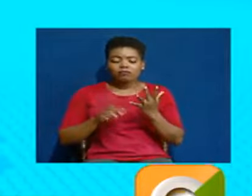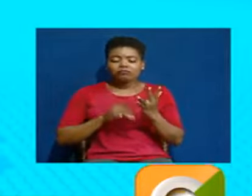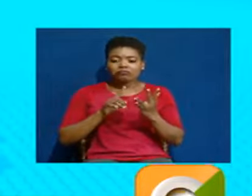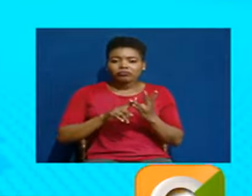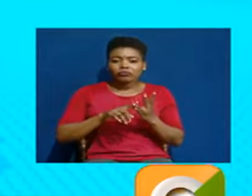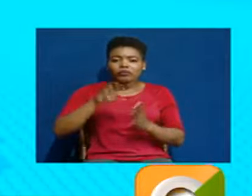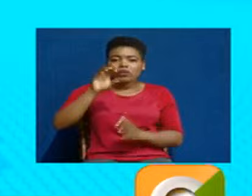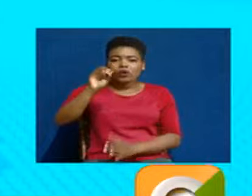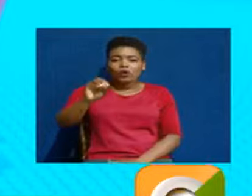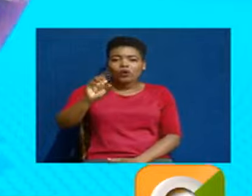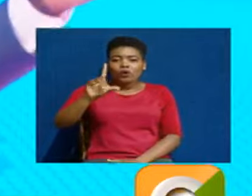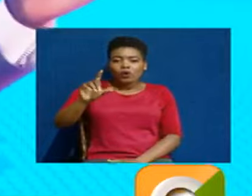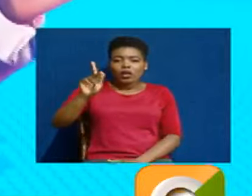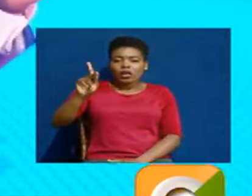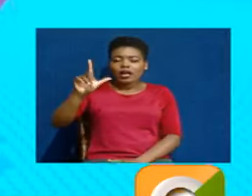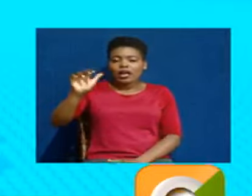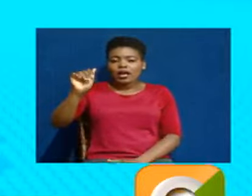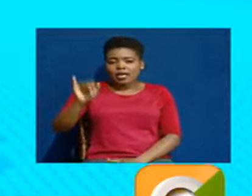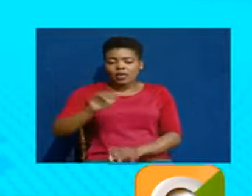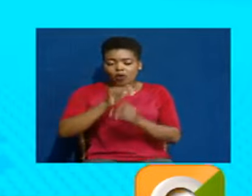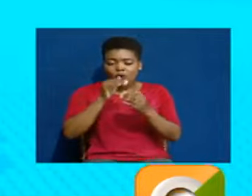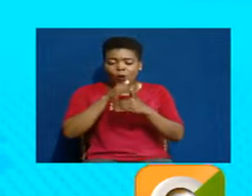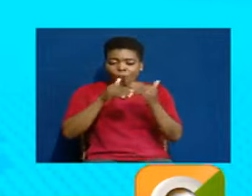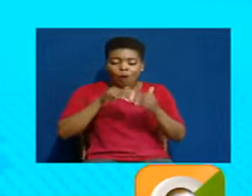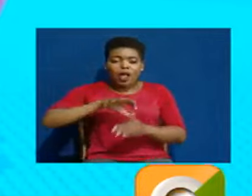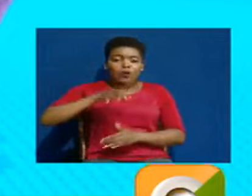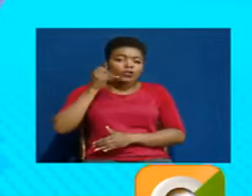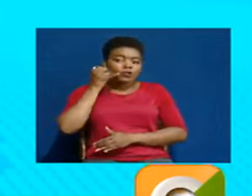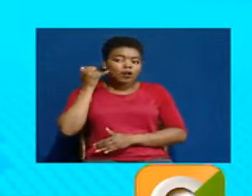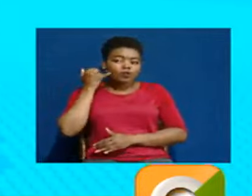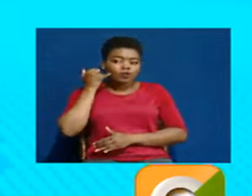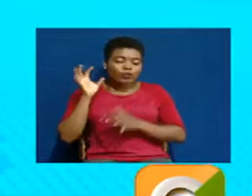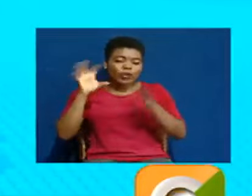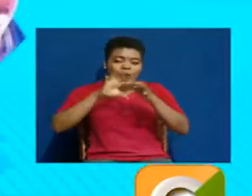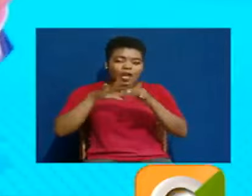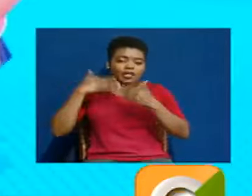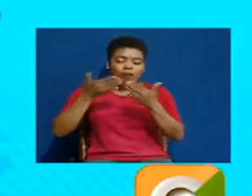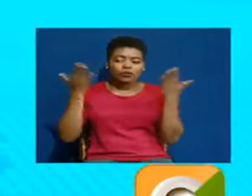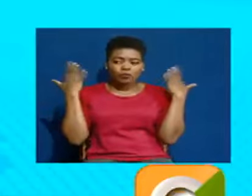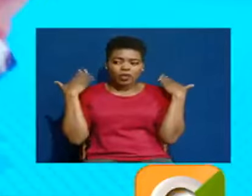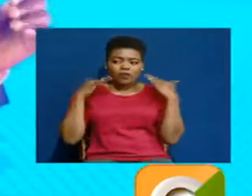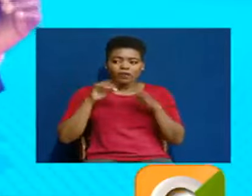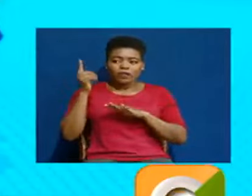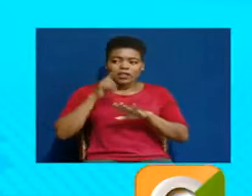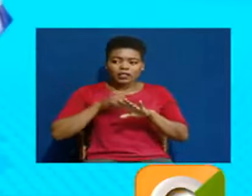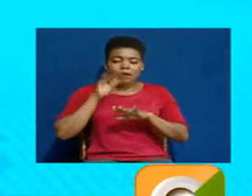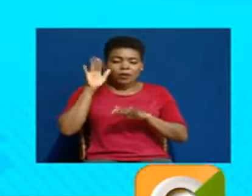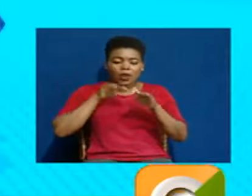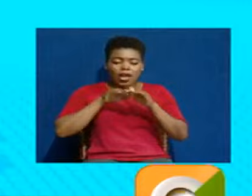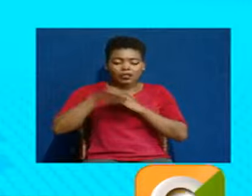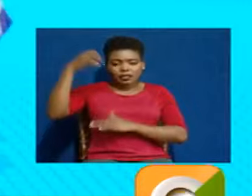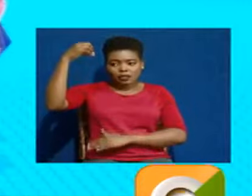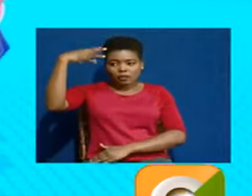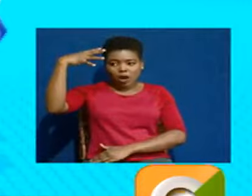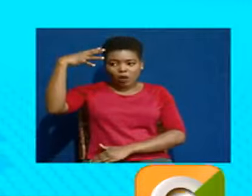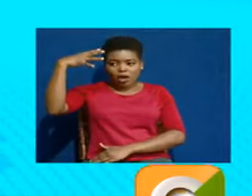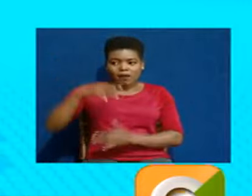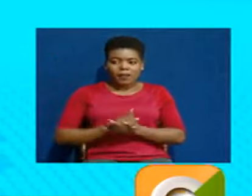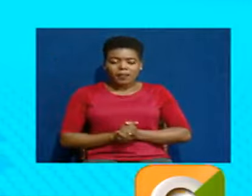to that region all the way to Meru. They will, for the first time, access geothermal